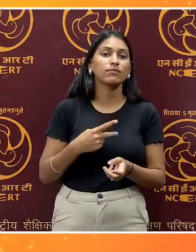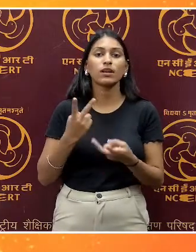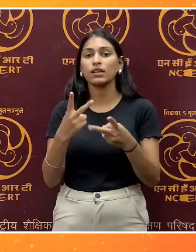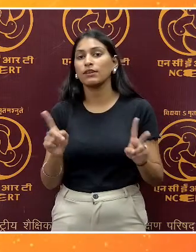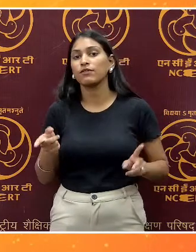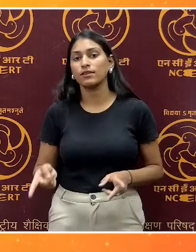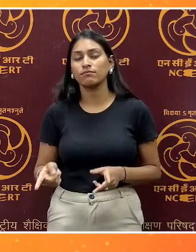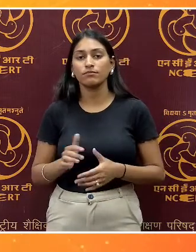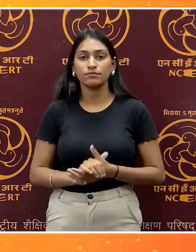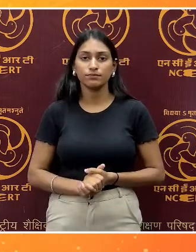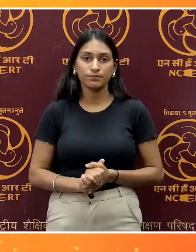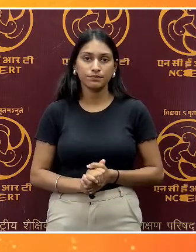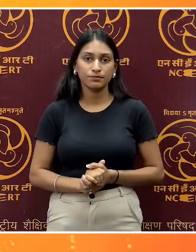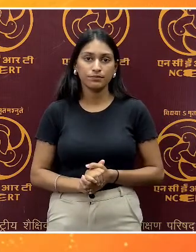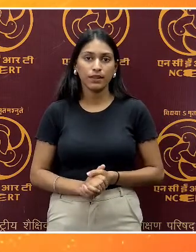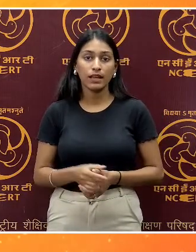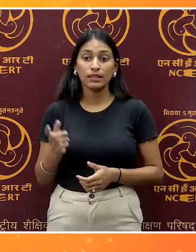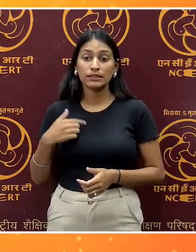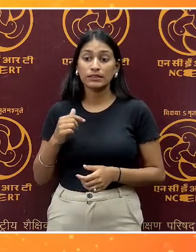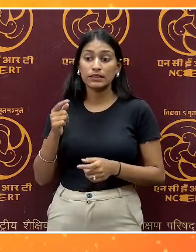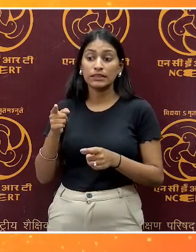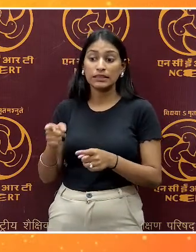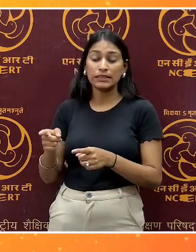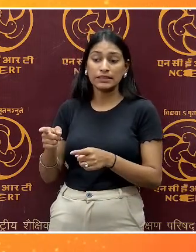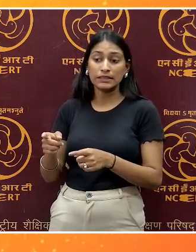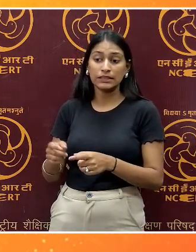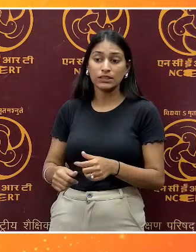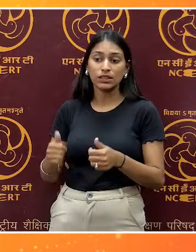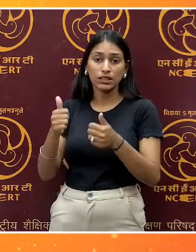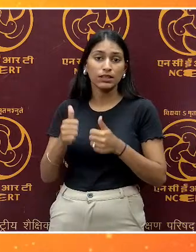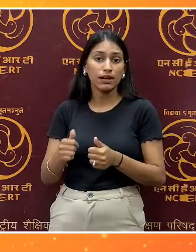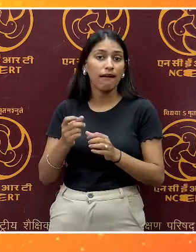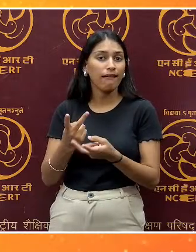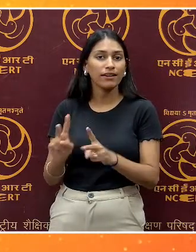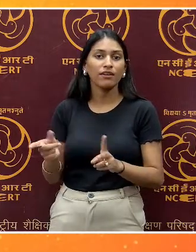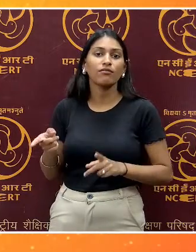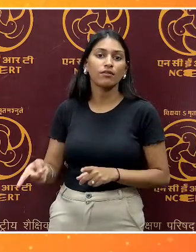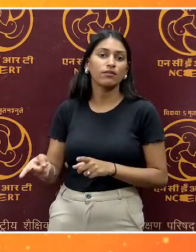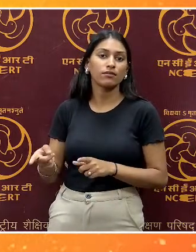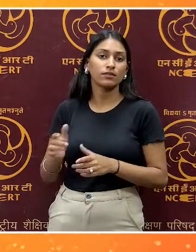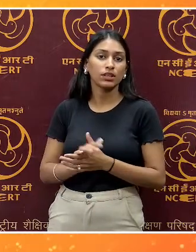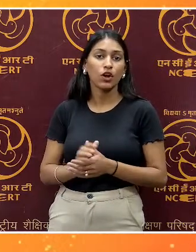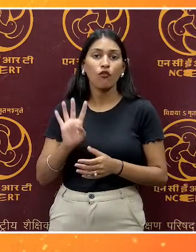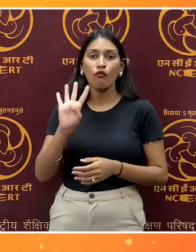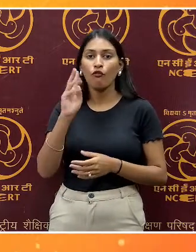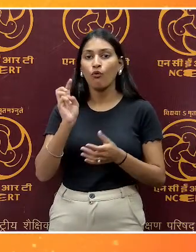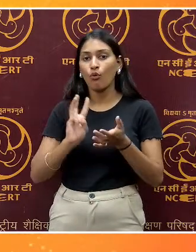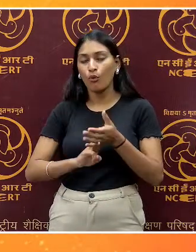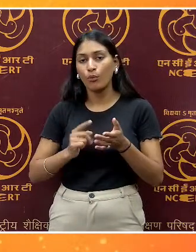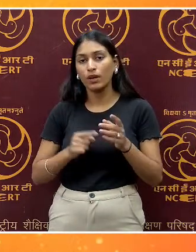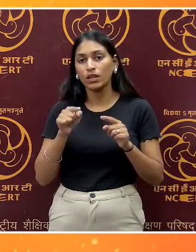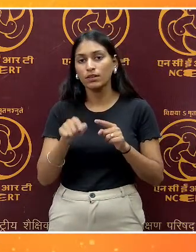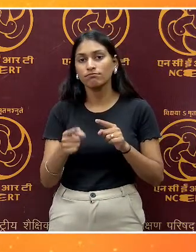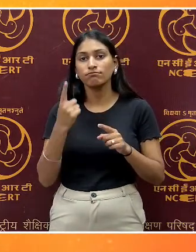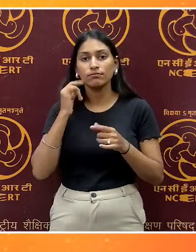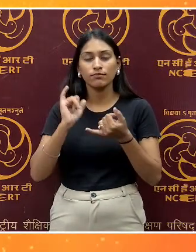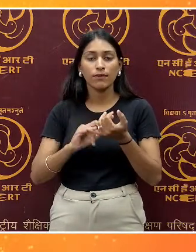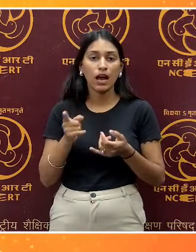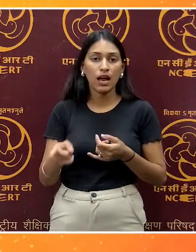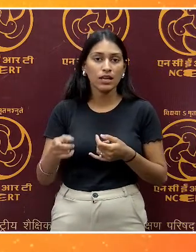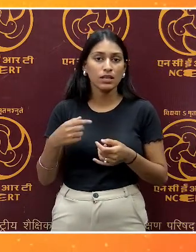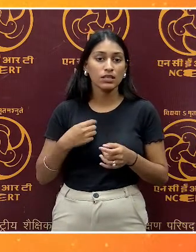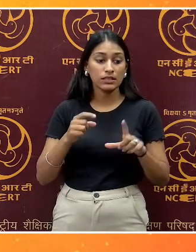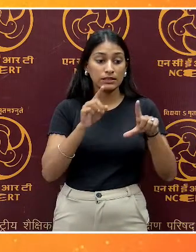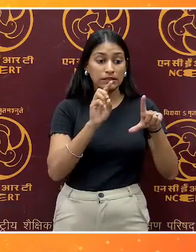direction, the resultant or net effect will be sum of the two vectors. You move 4 meter east, and 3 then meters move further 3 east.